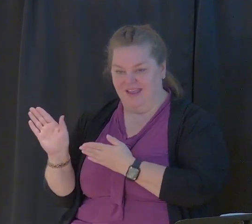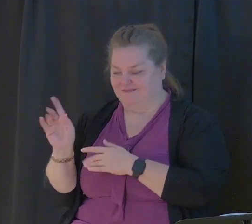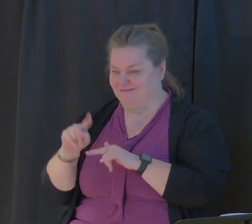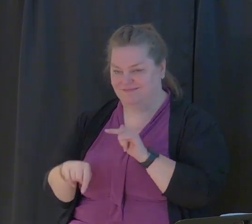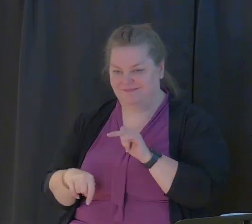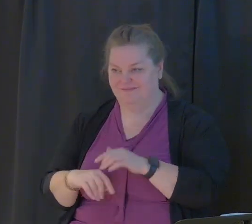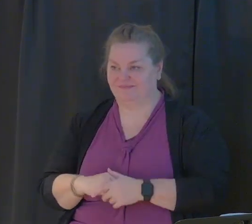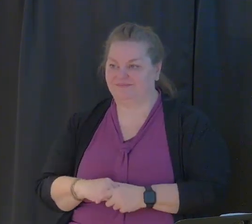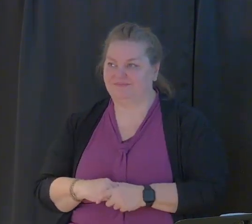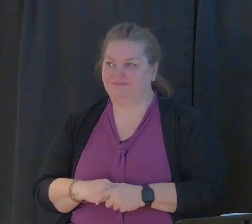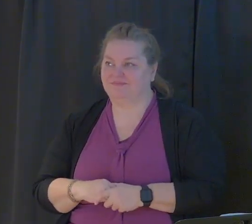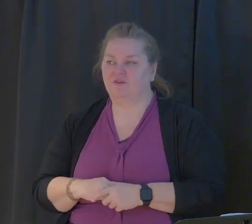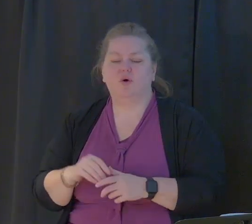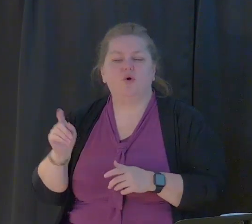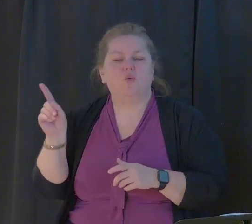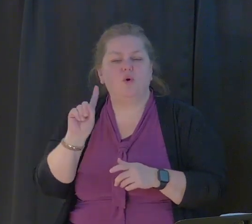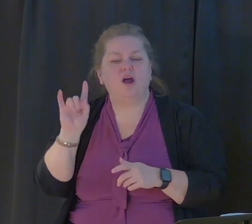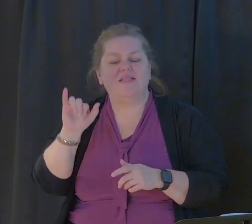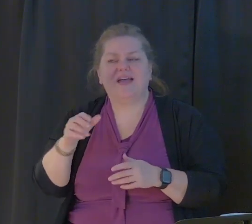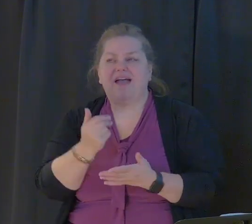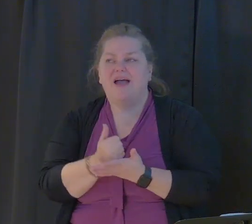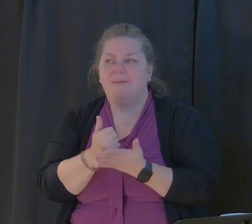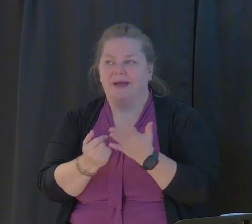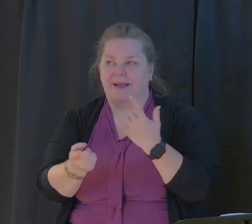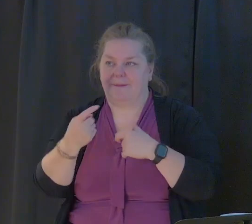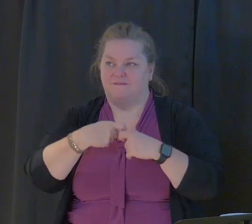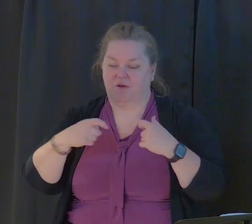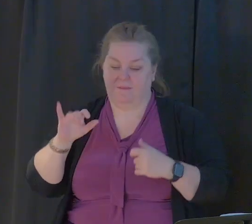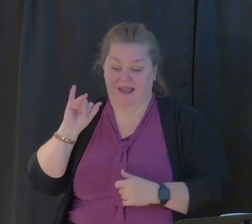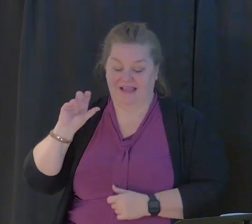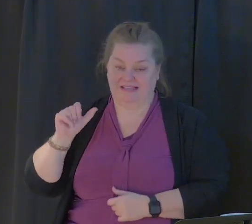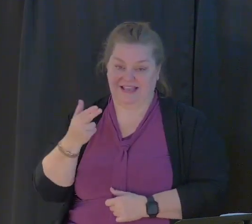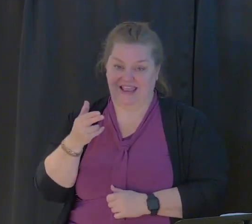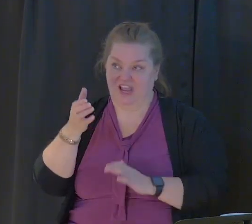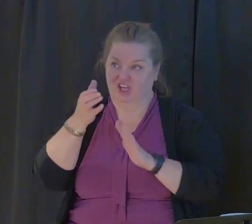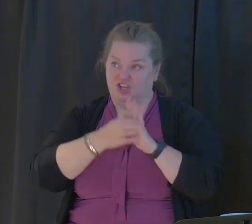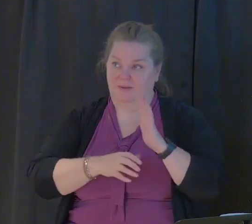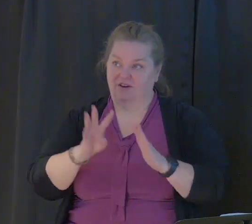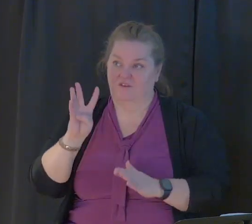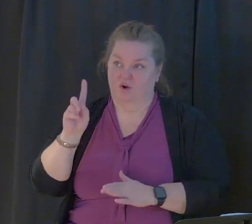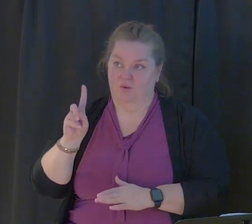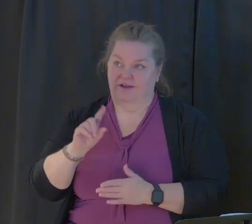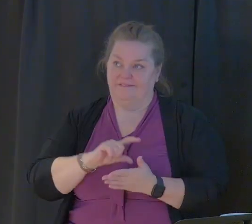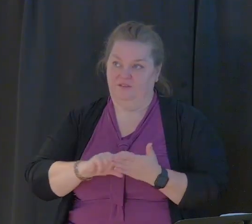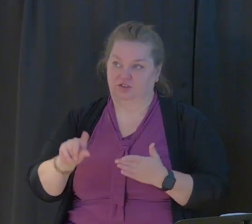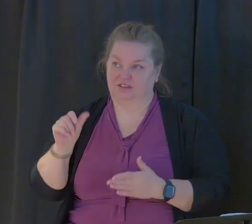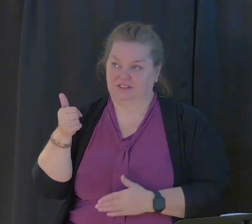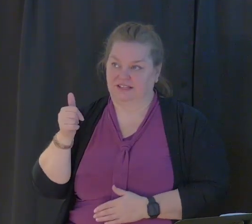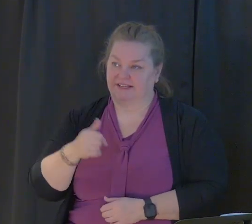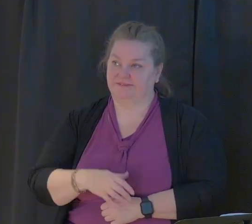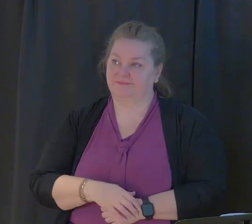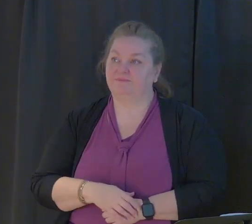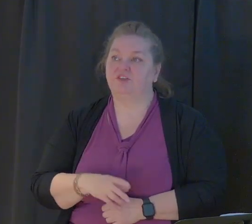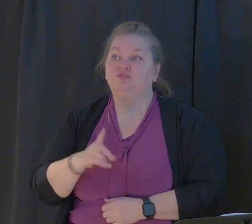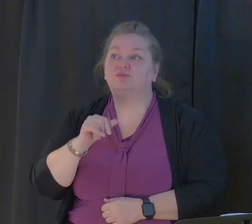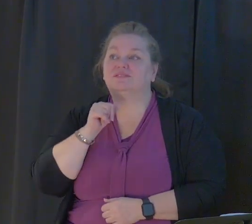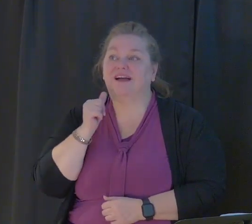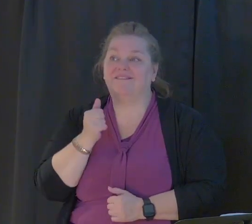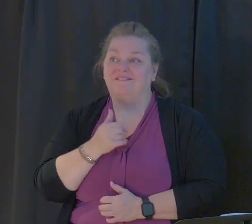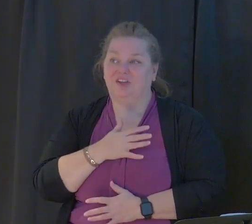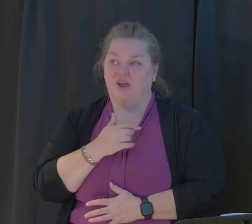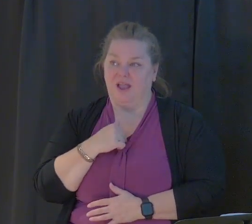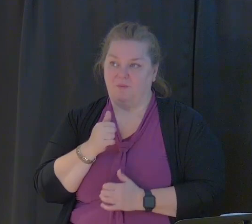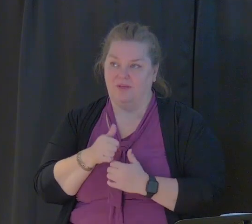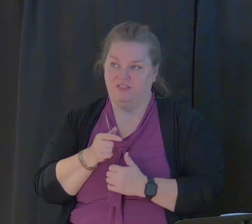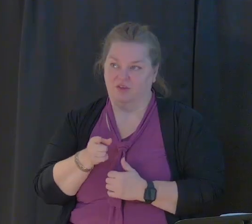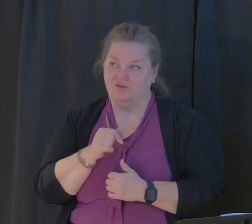So where does that help come from? Isaiah chapter 41, verse 10. So do not fear, for I am with you.